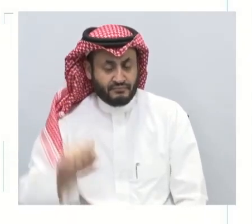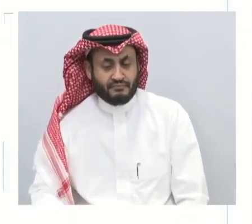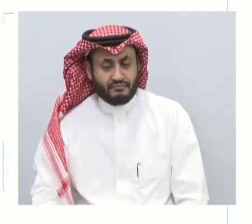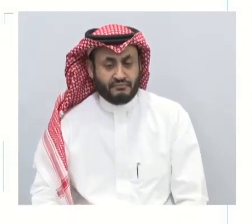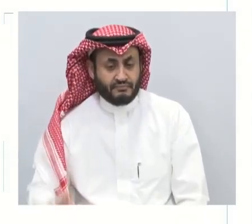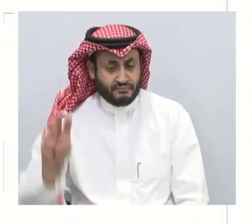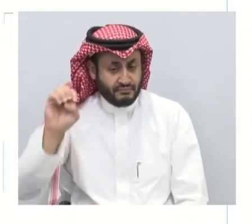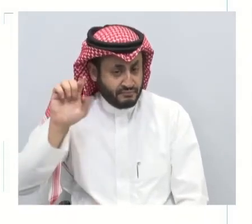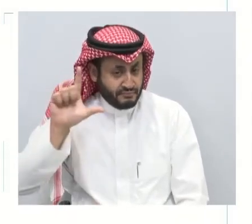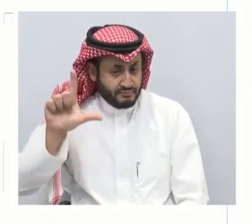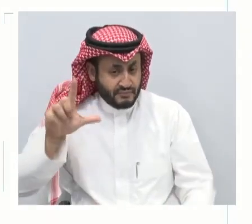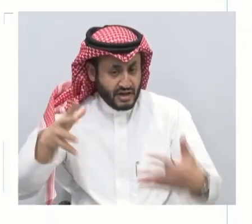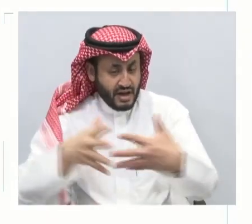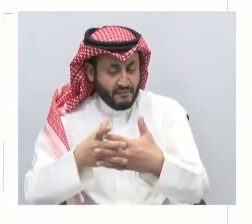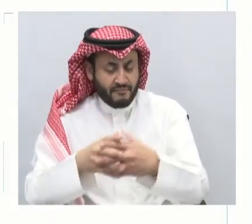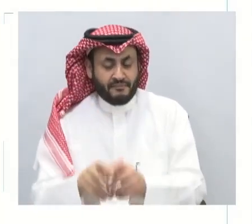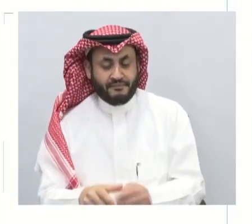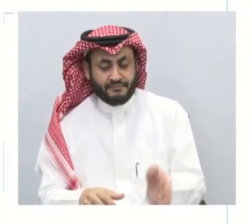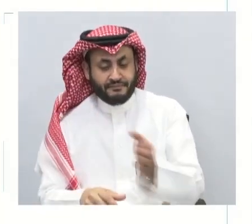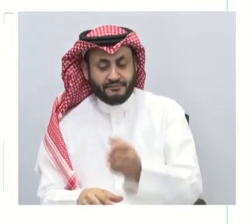We'll have fun on the trip.